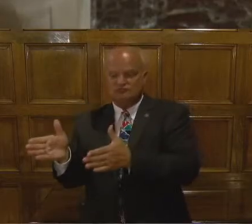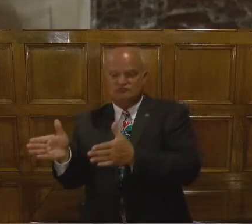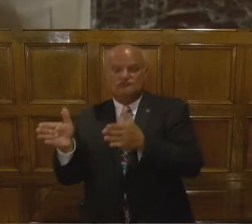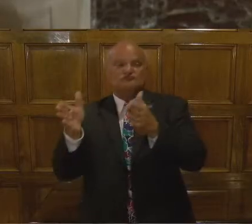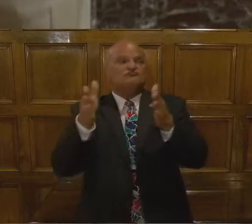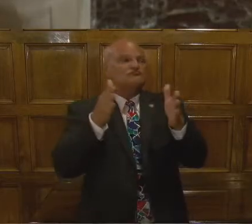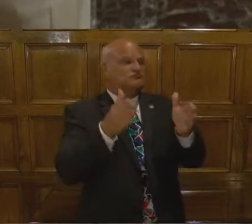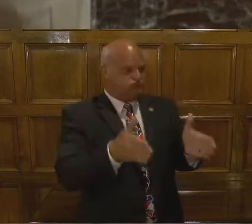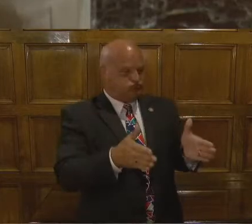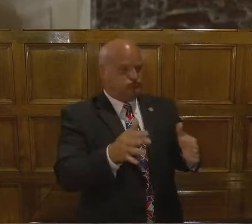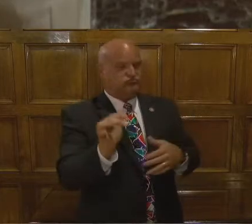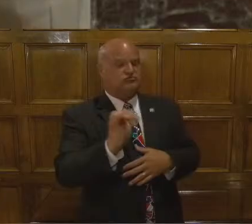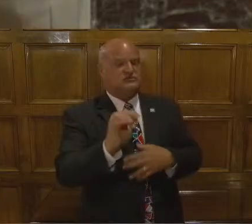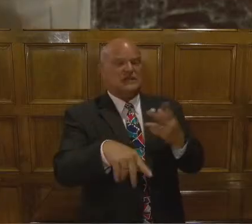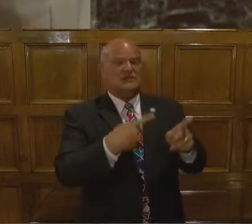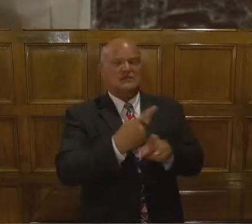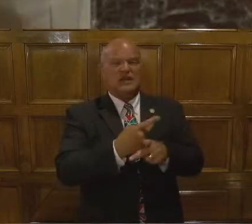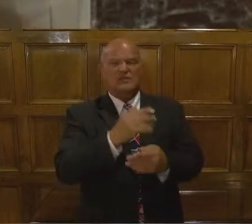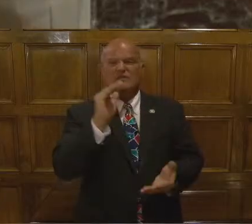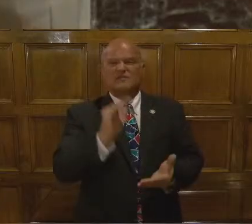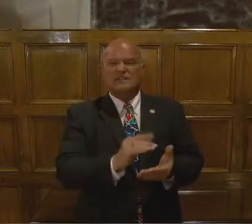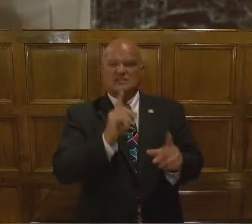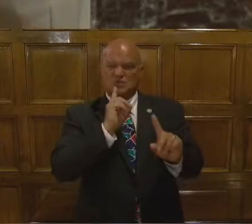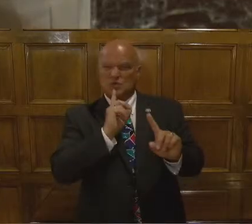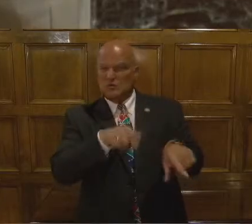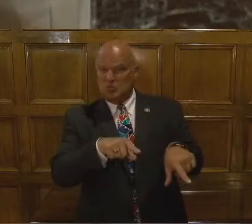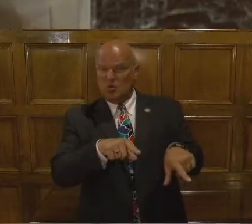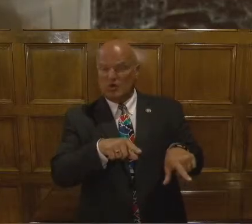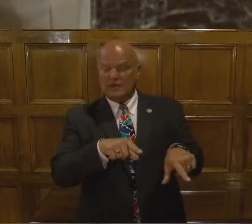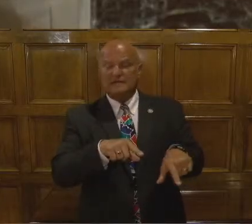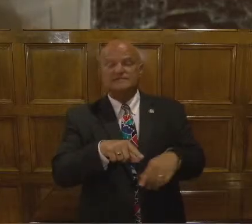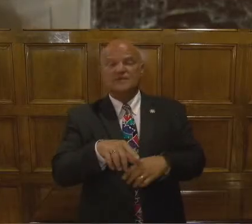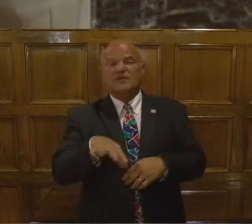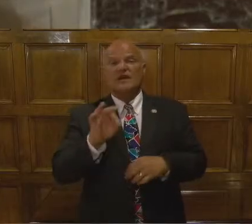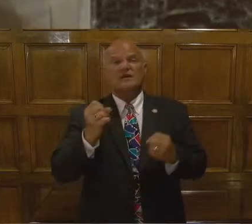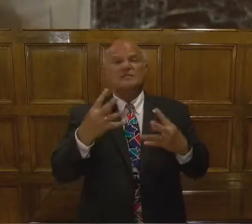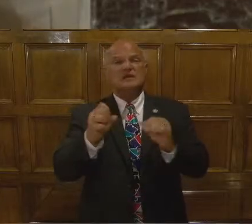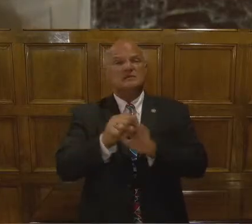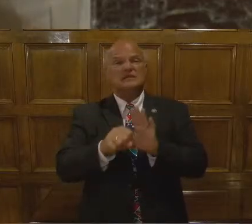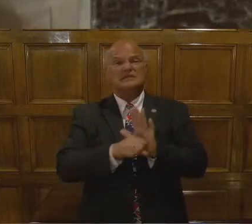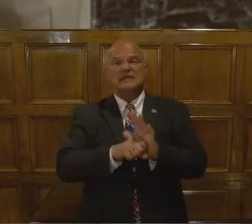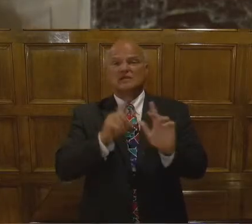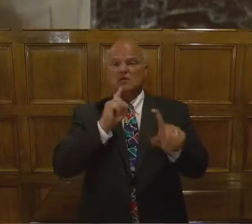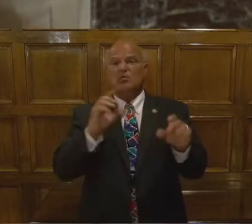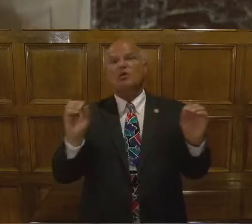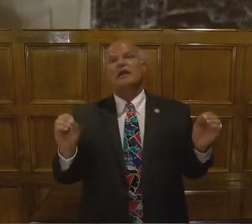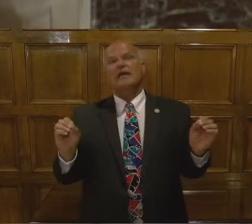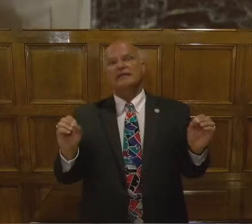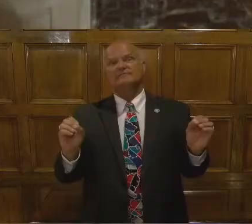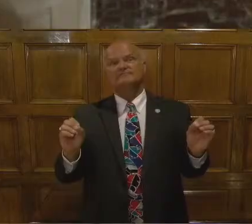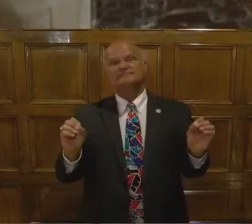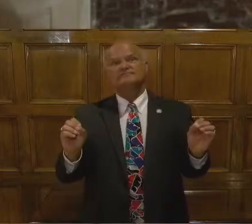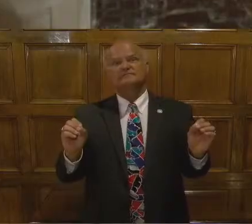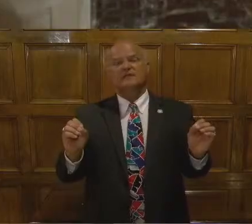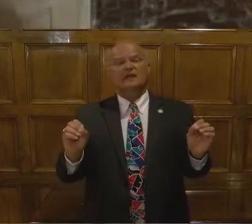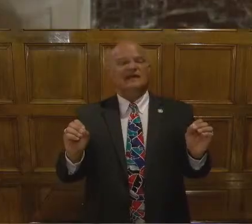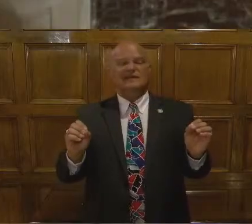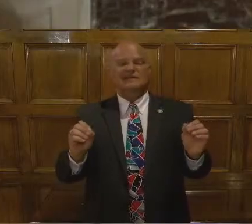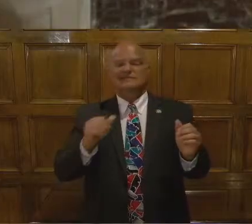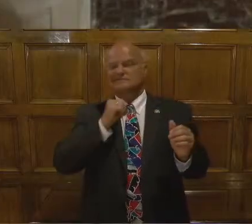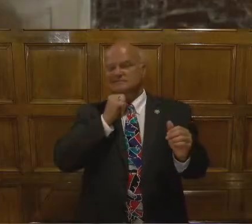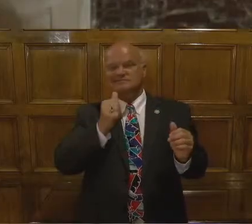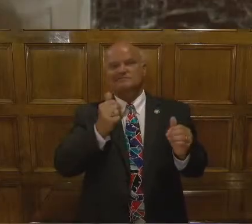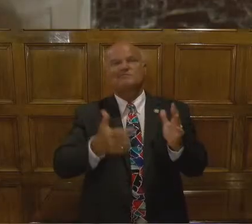of lesser reporting. You'll find in many states they don't even do it daily. They do it even during the